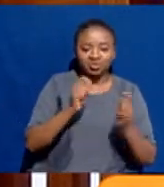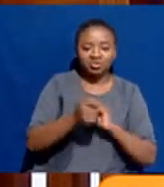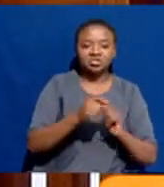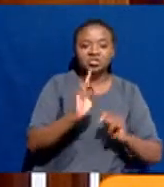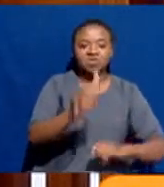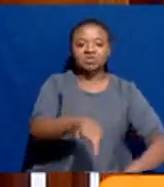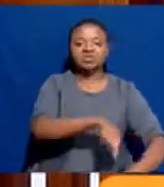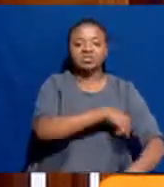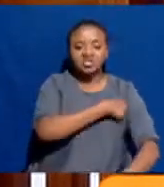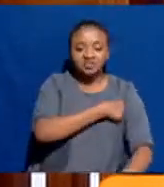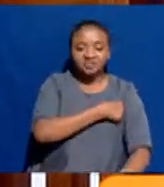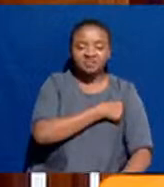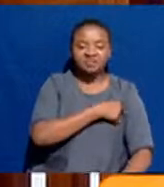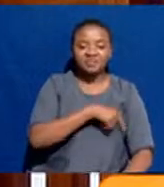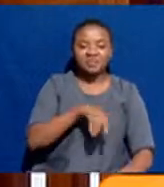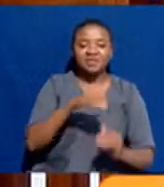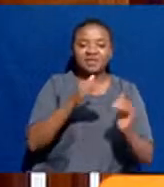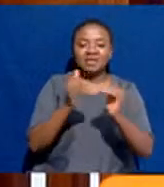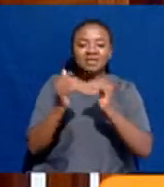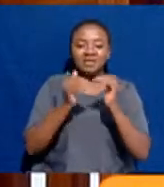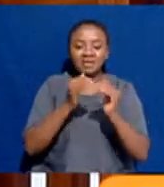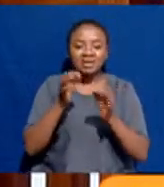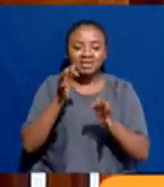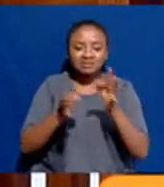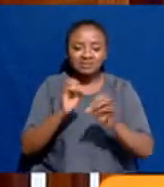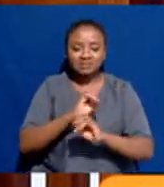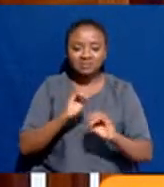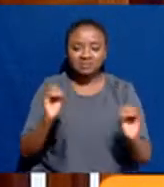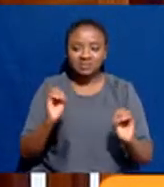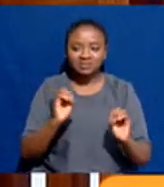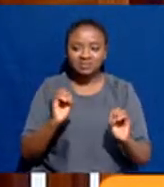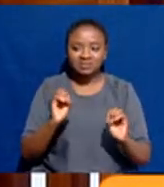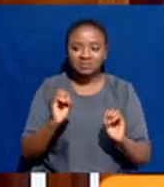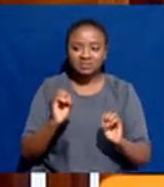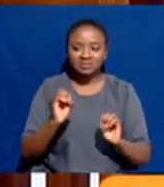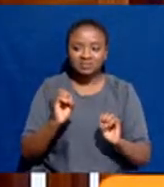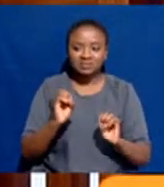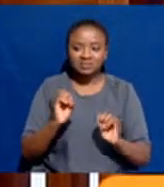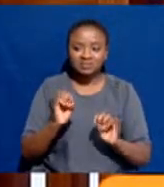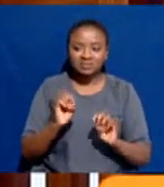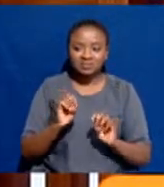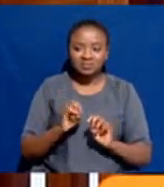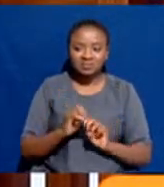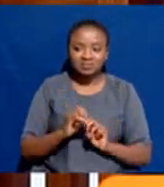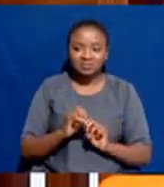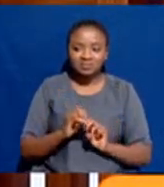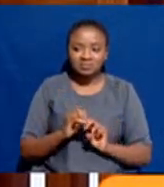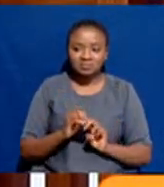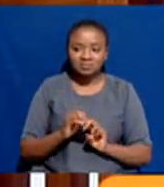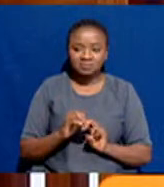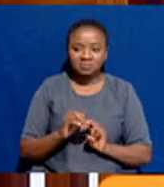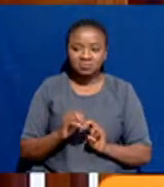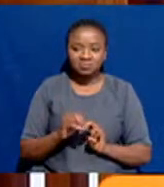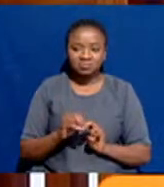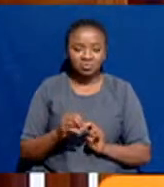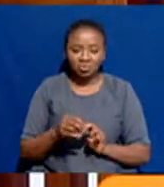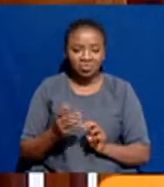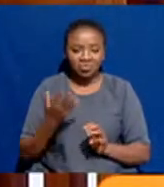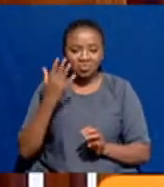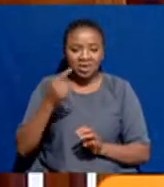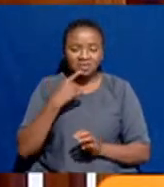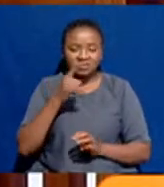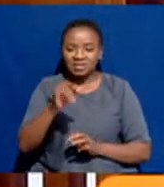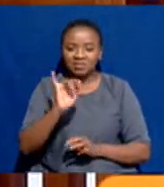And it was a great criticism. Yeah. Because we started reflecting, why are we called justices